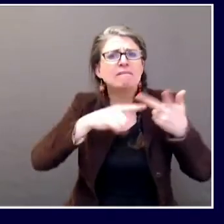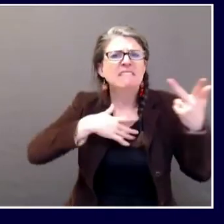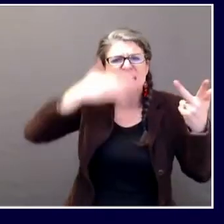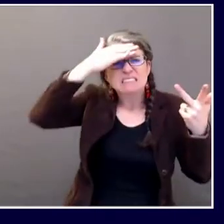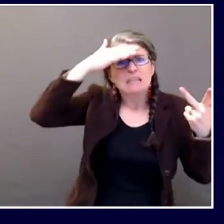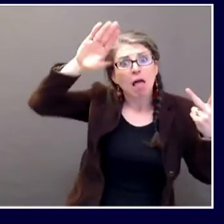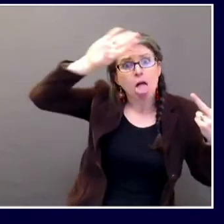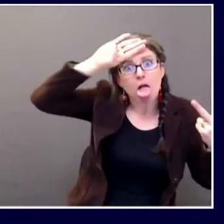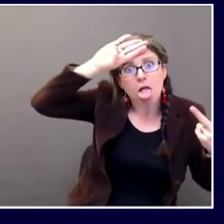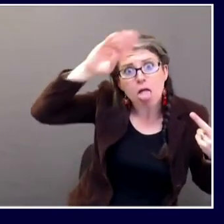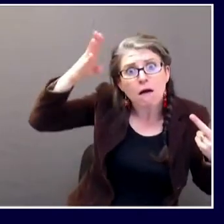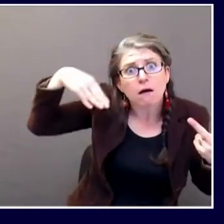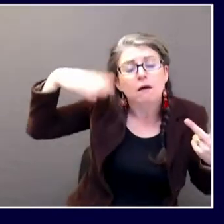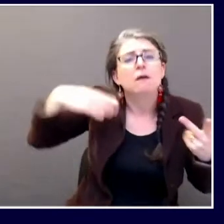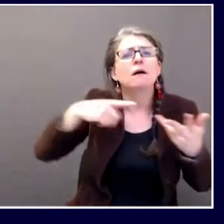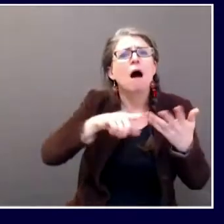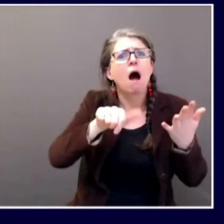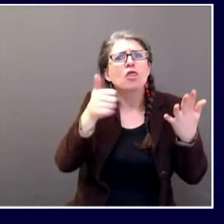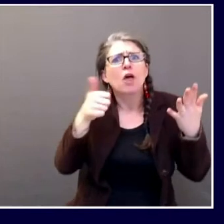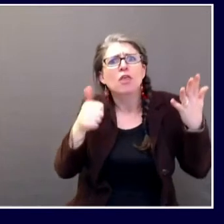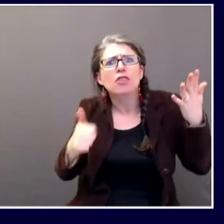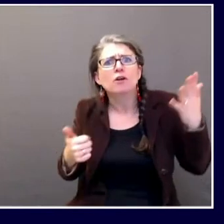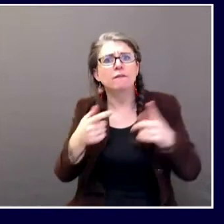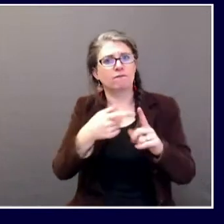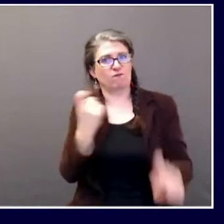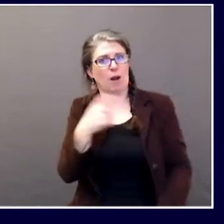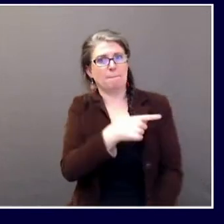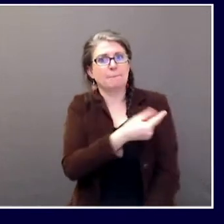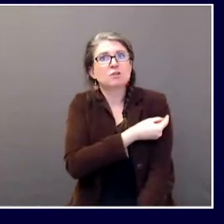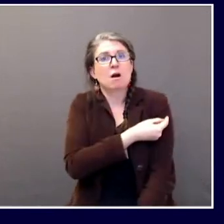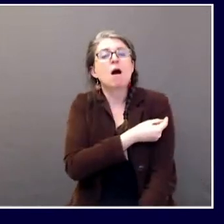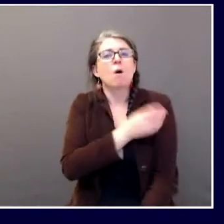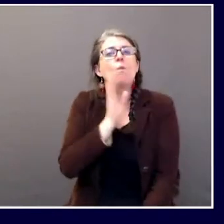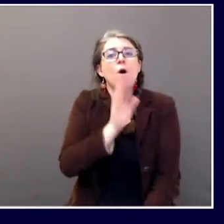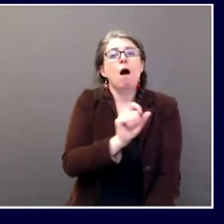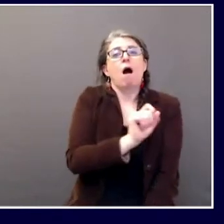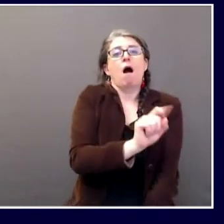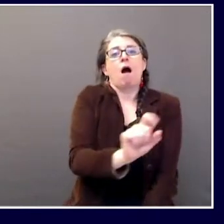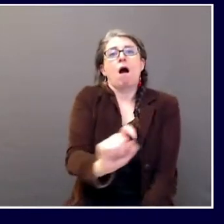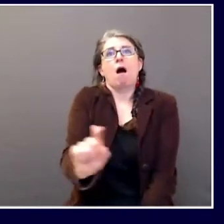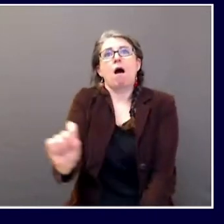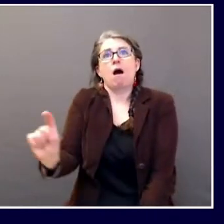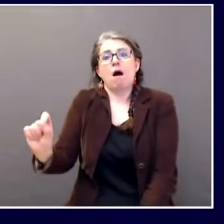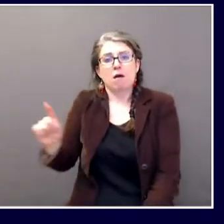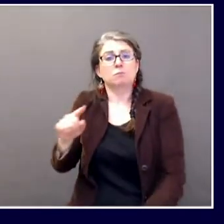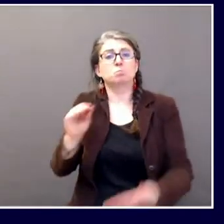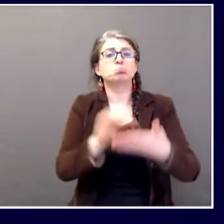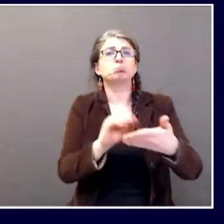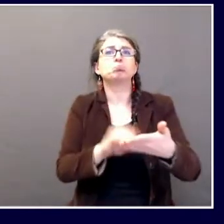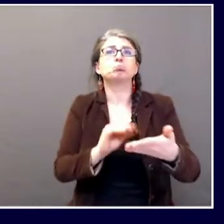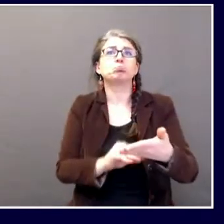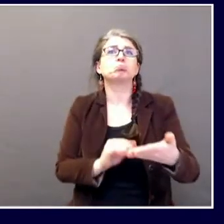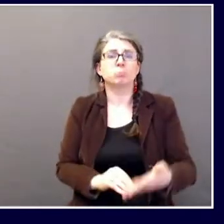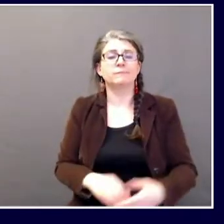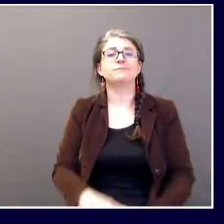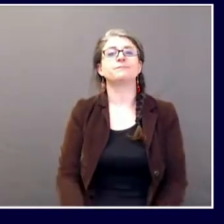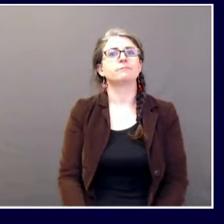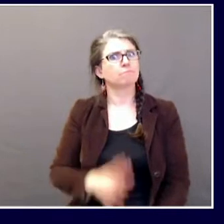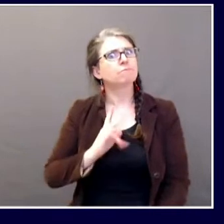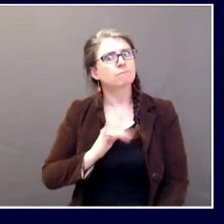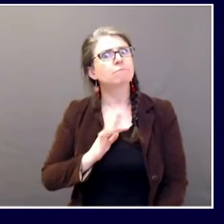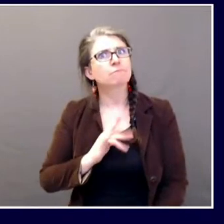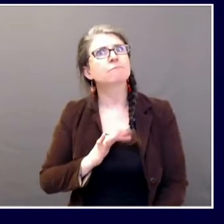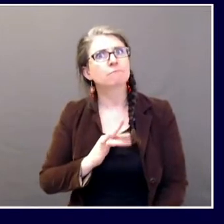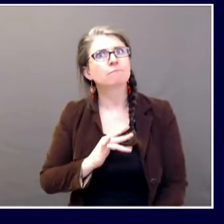be mindful and purposeful about your own health, to make sure that you're checking in with yourself to see how you're doing. The second thing